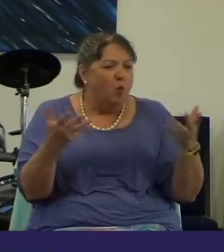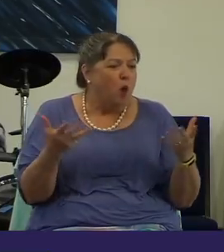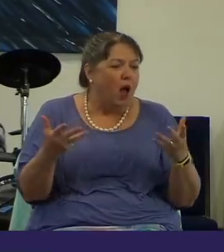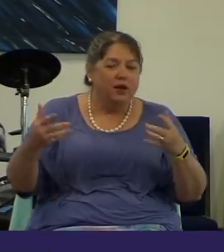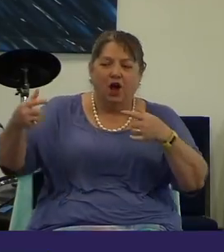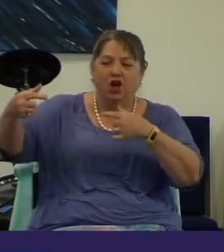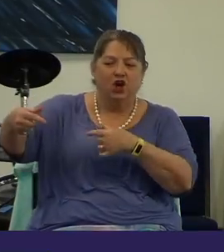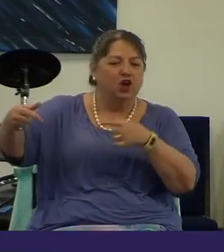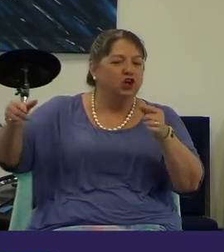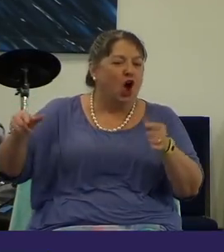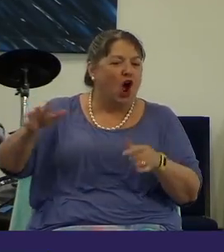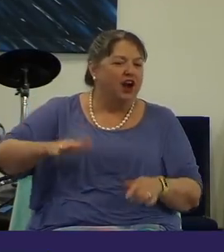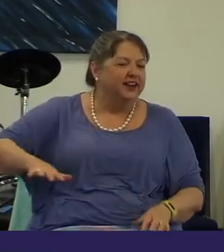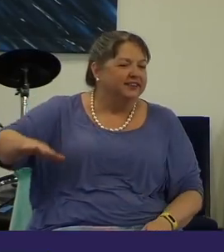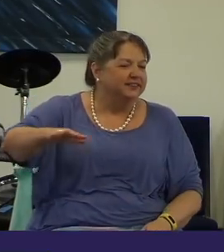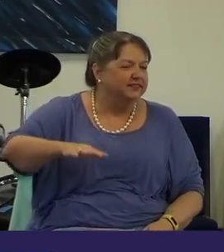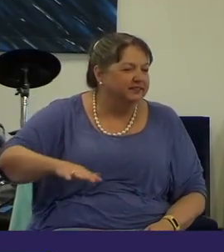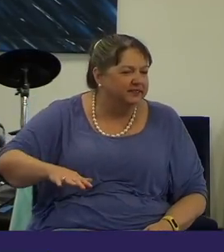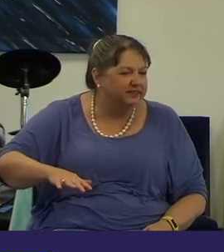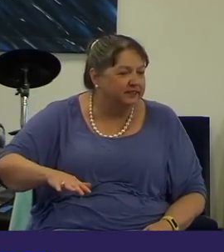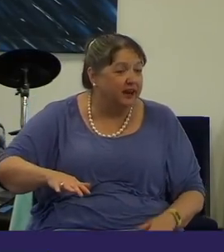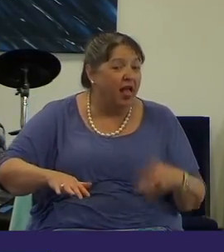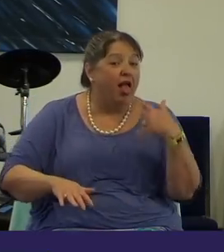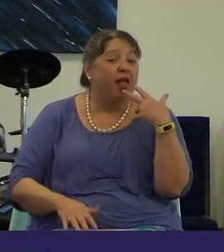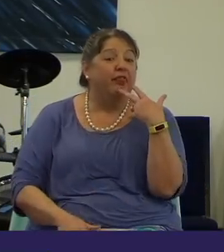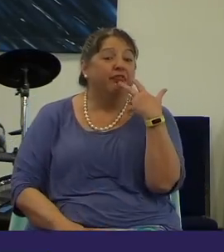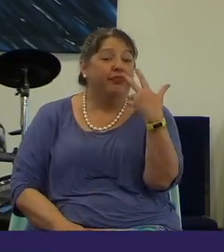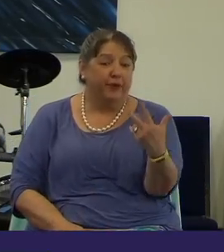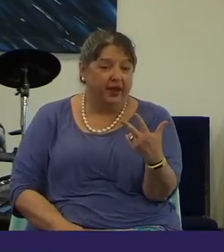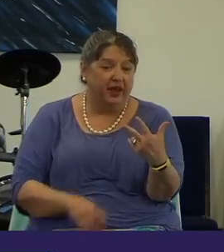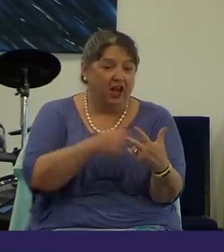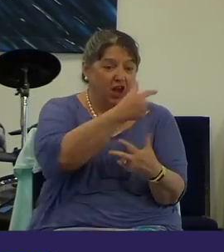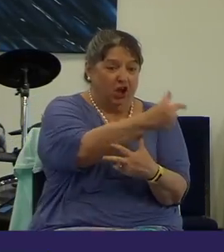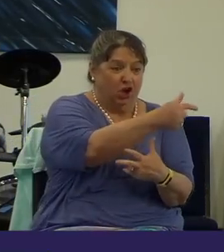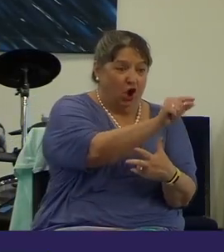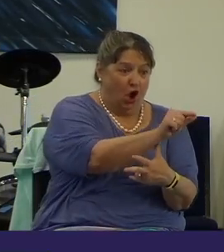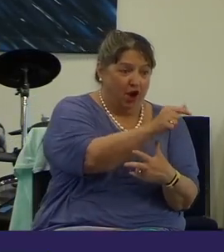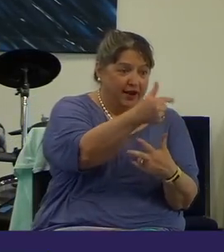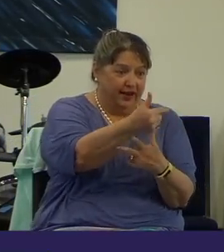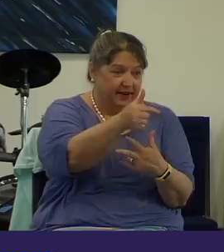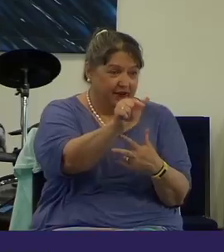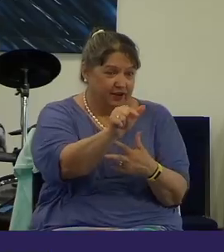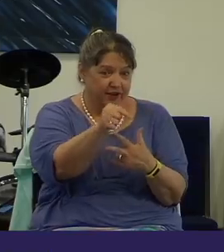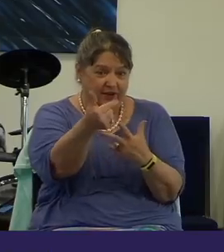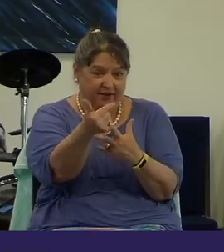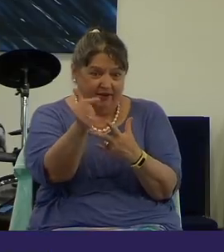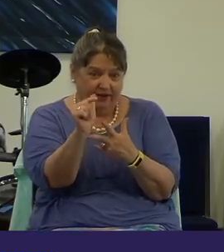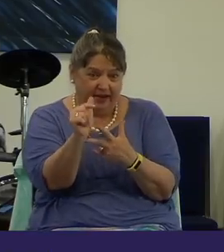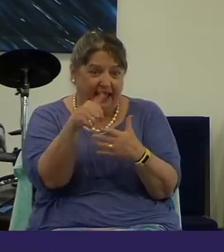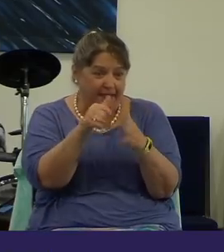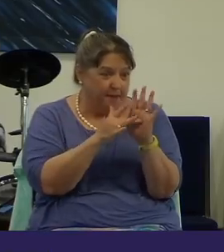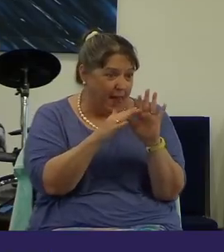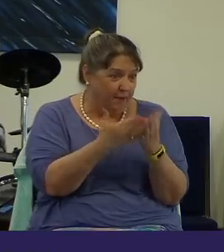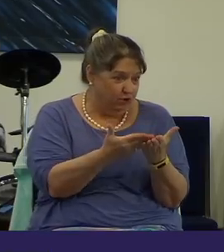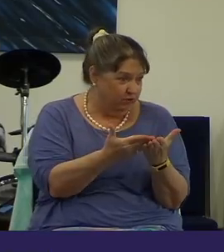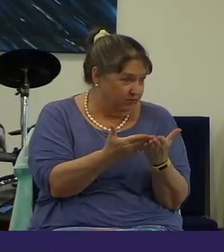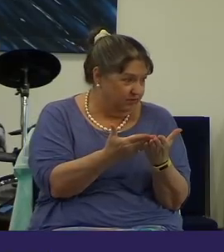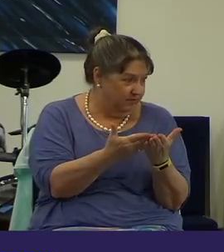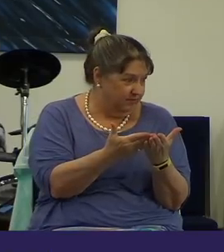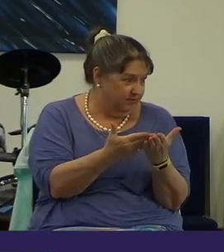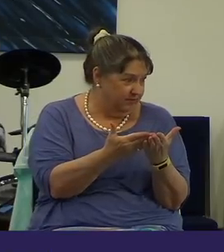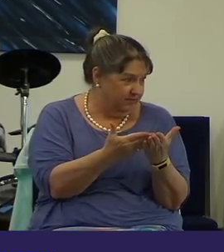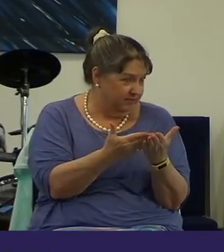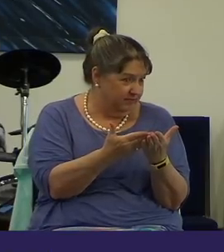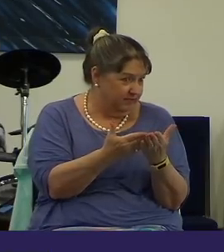gardens. In fact, I want to talk to you about three gardens that are specifically mentioned in the Bible. The title